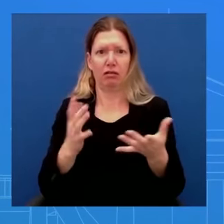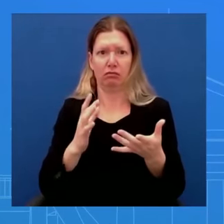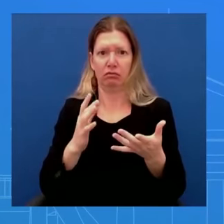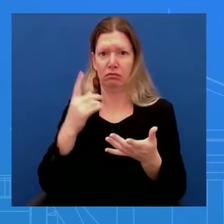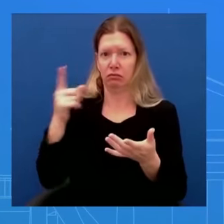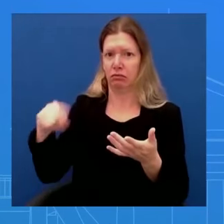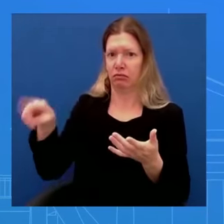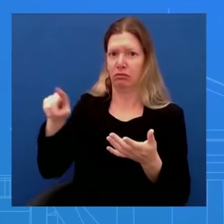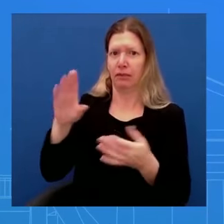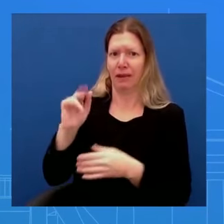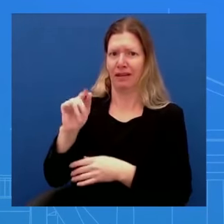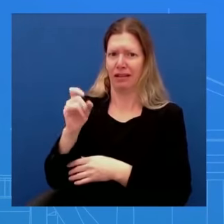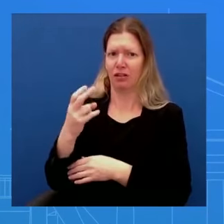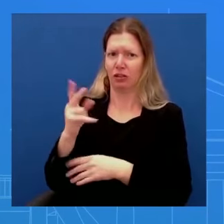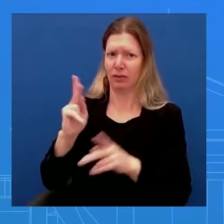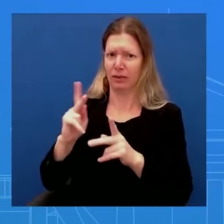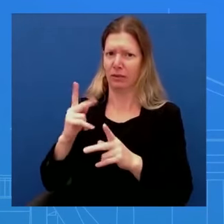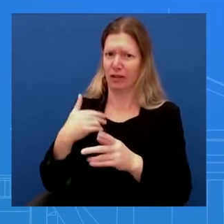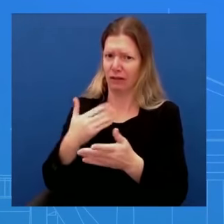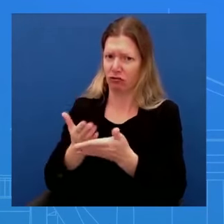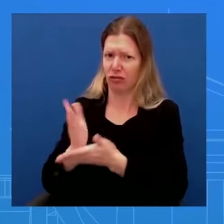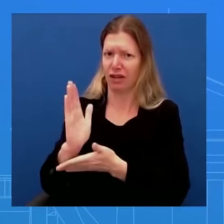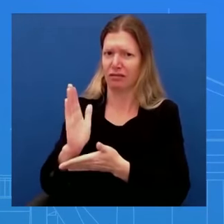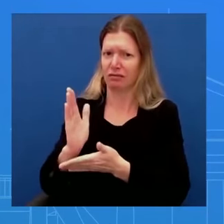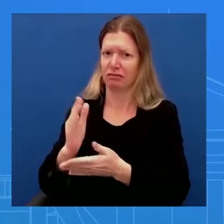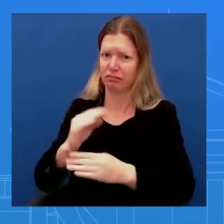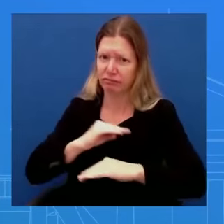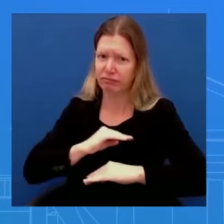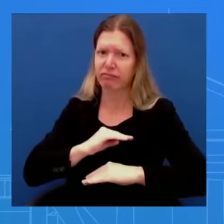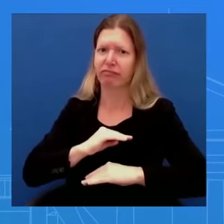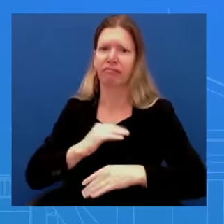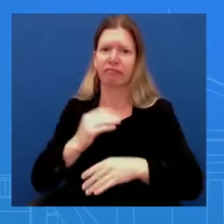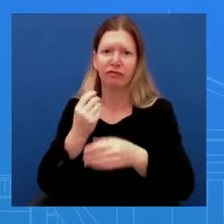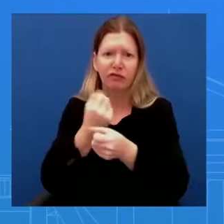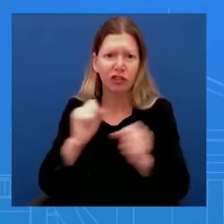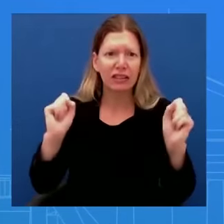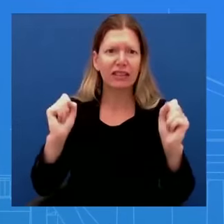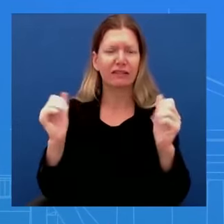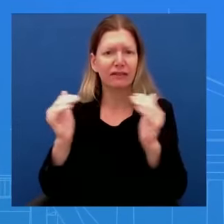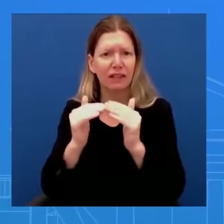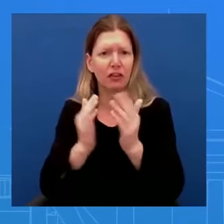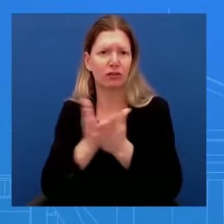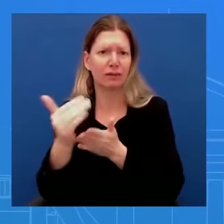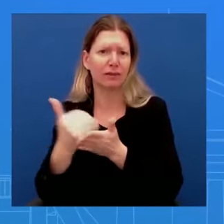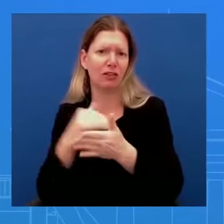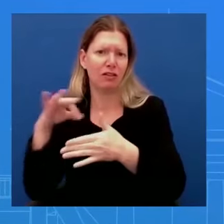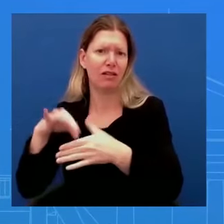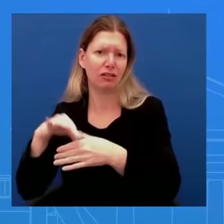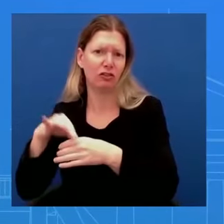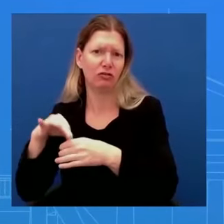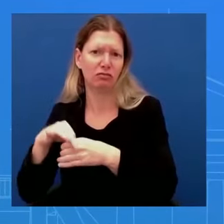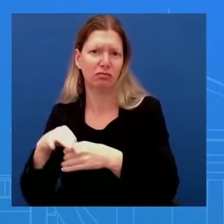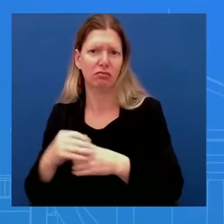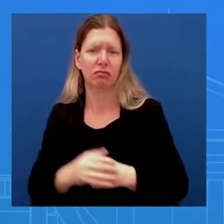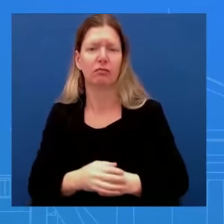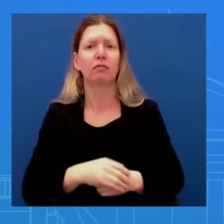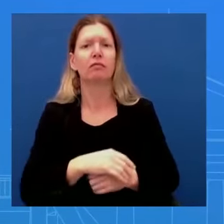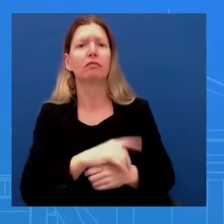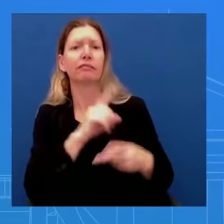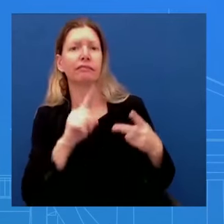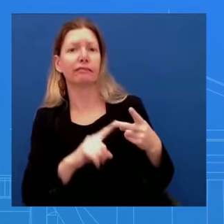conduct free, fair, and transparent elections. Nobel laureate Professor Muhammad Yunus, a recipient of the